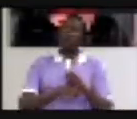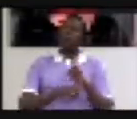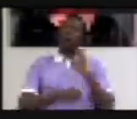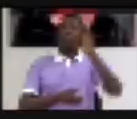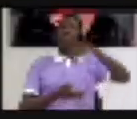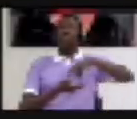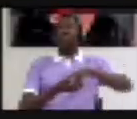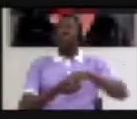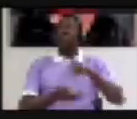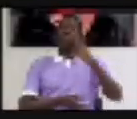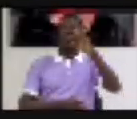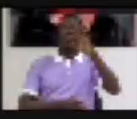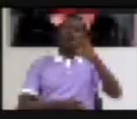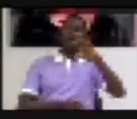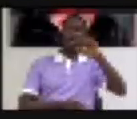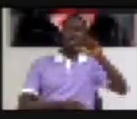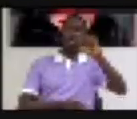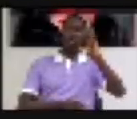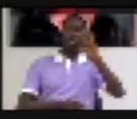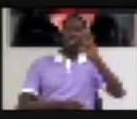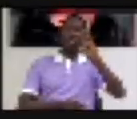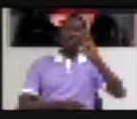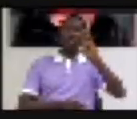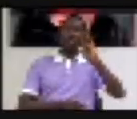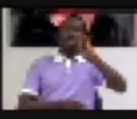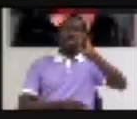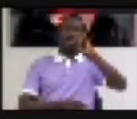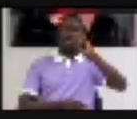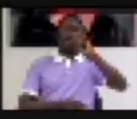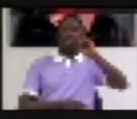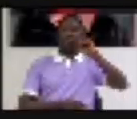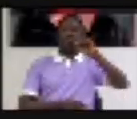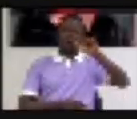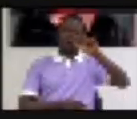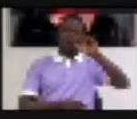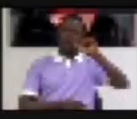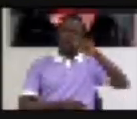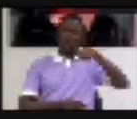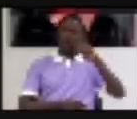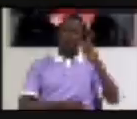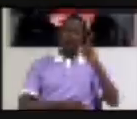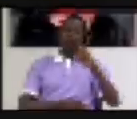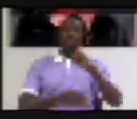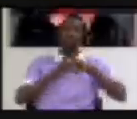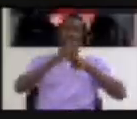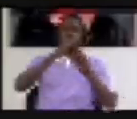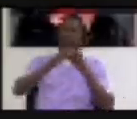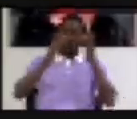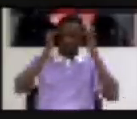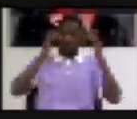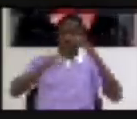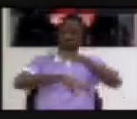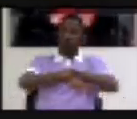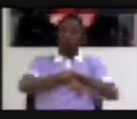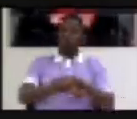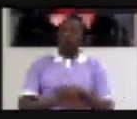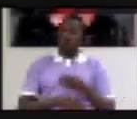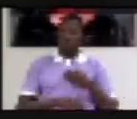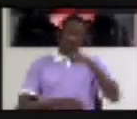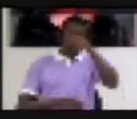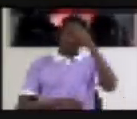department. How long did you serve there? I served for 6